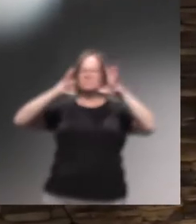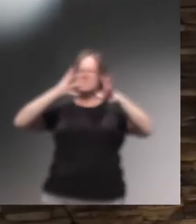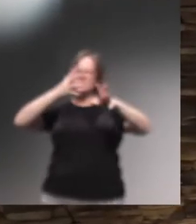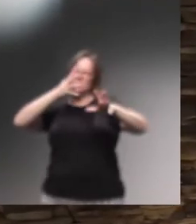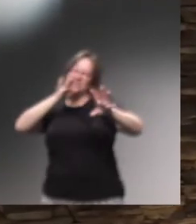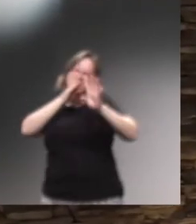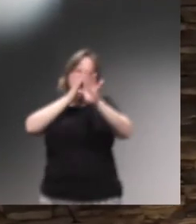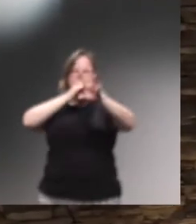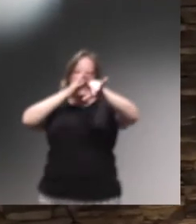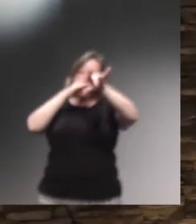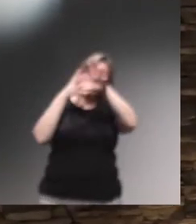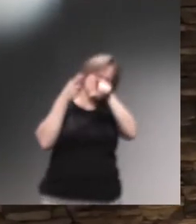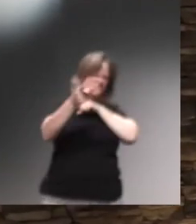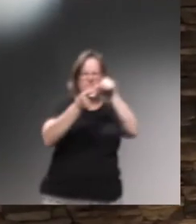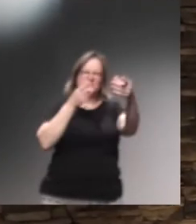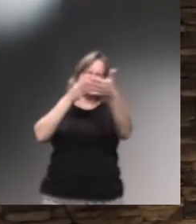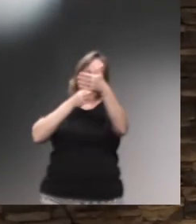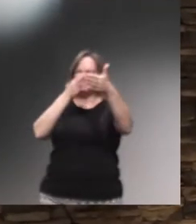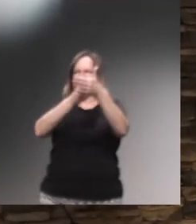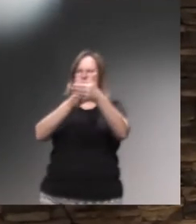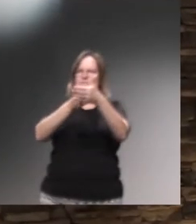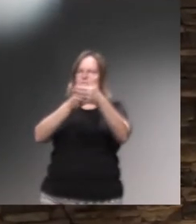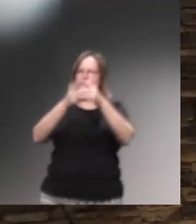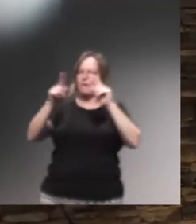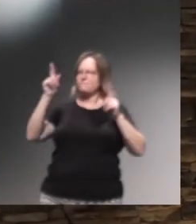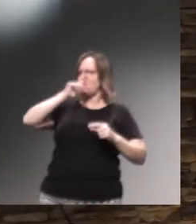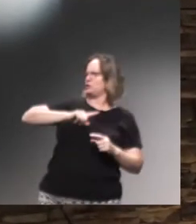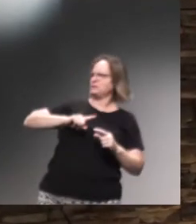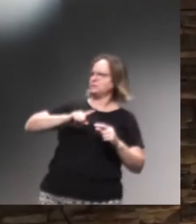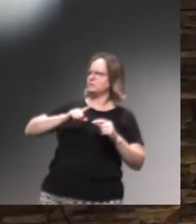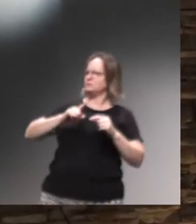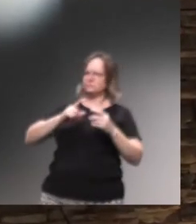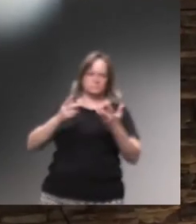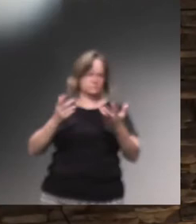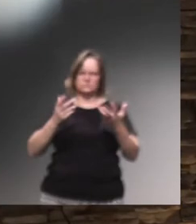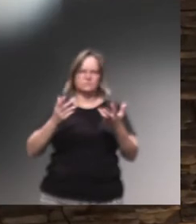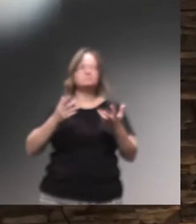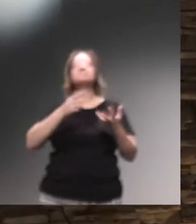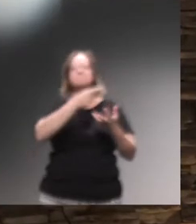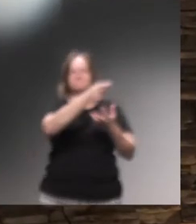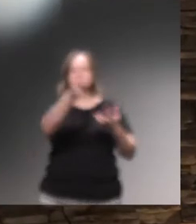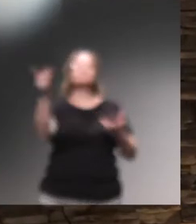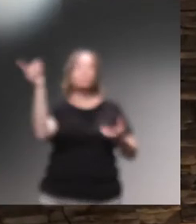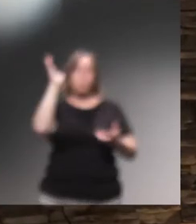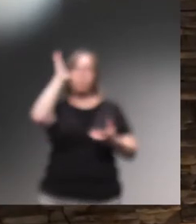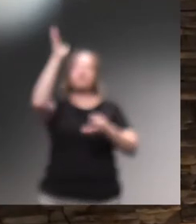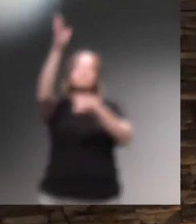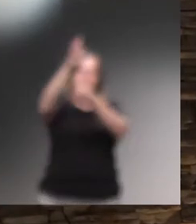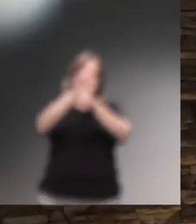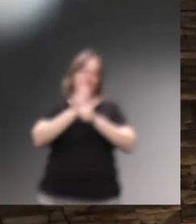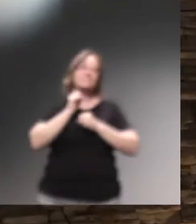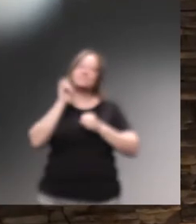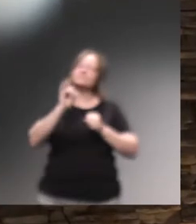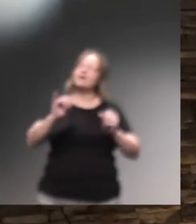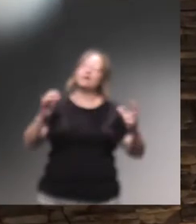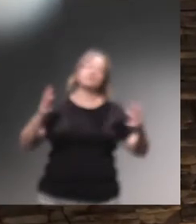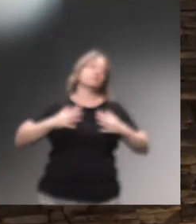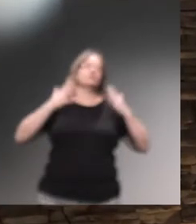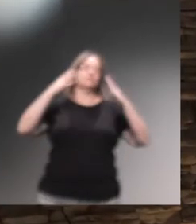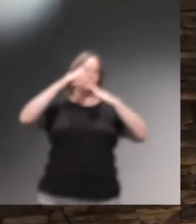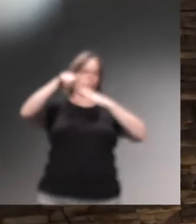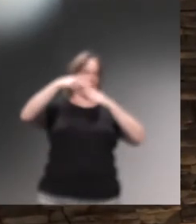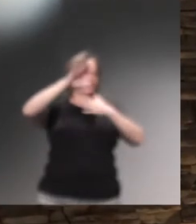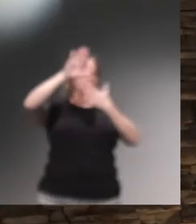account. Rejoice and be glad, for your reward is great in heaven. For in